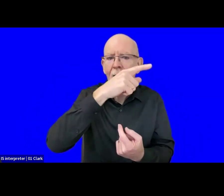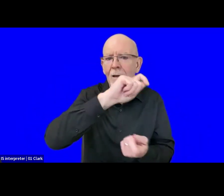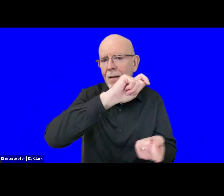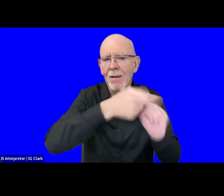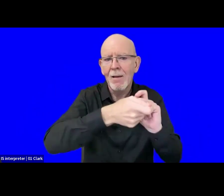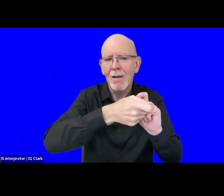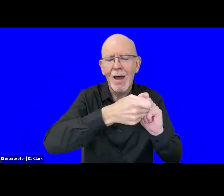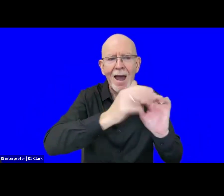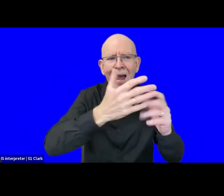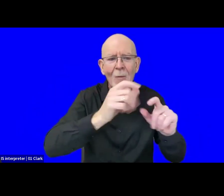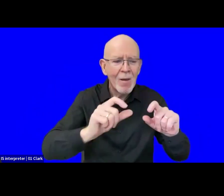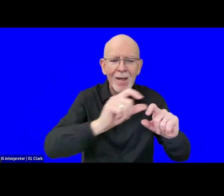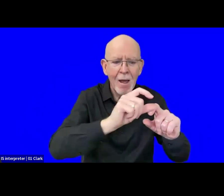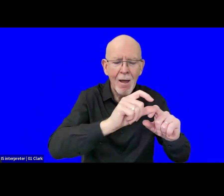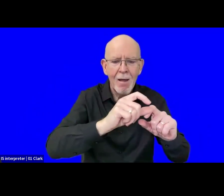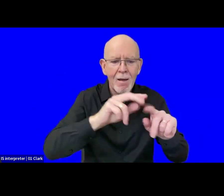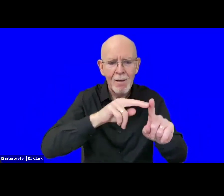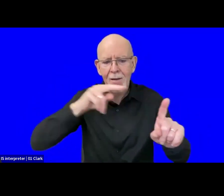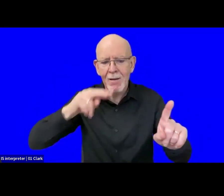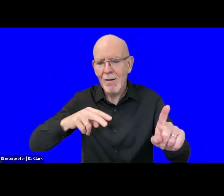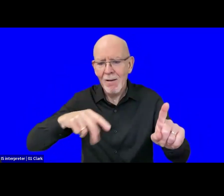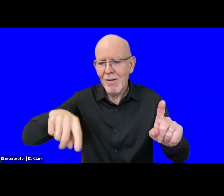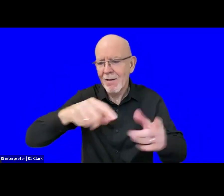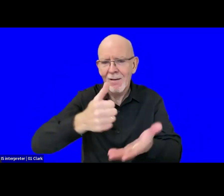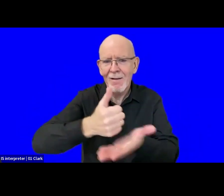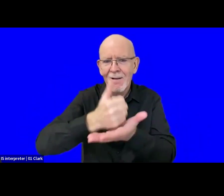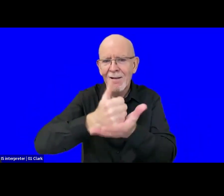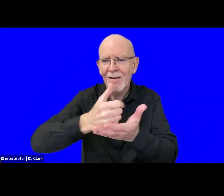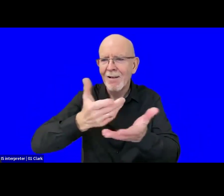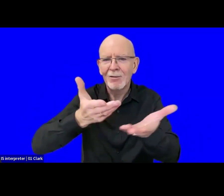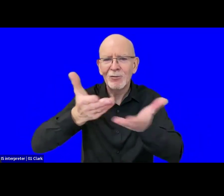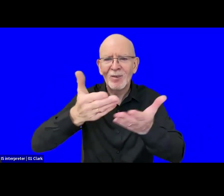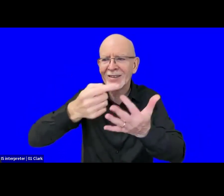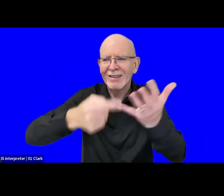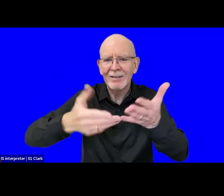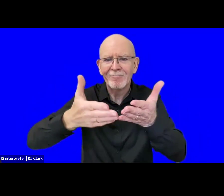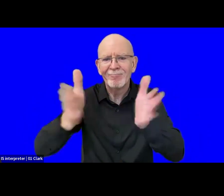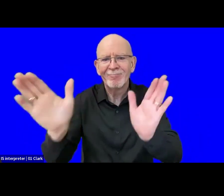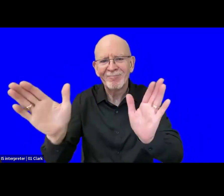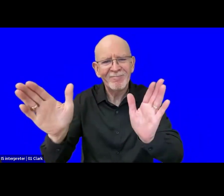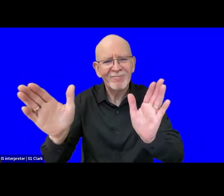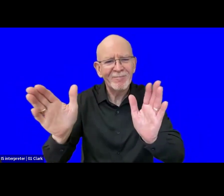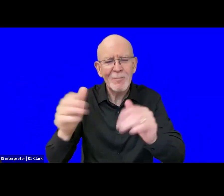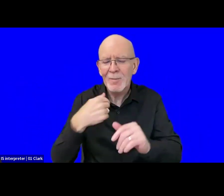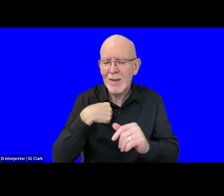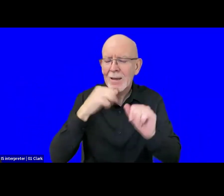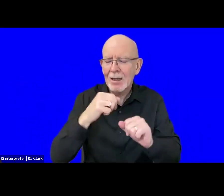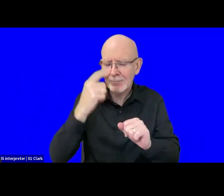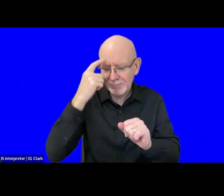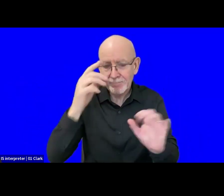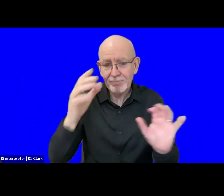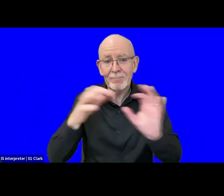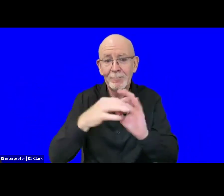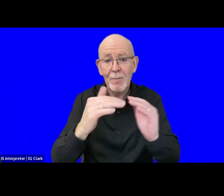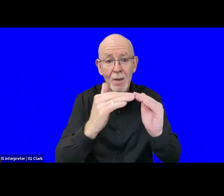and Carraro, we can relate household benefits to some individual disability benefits, which